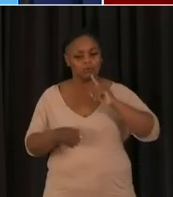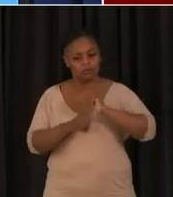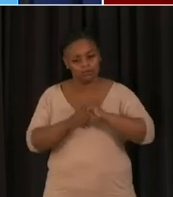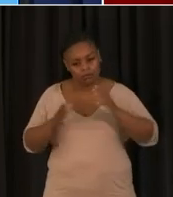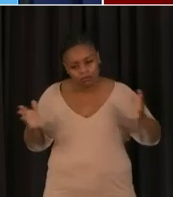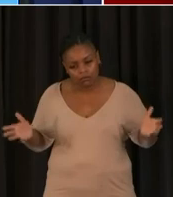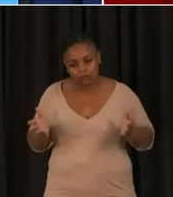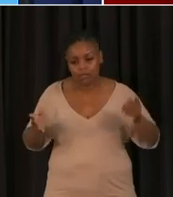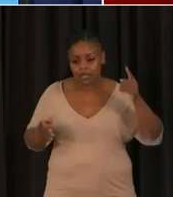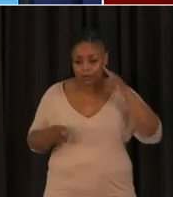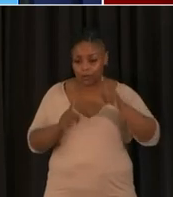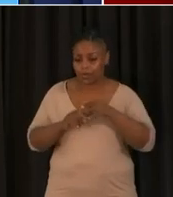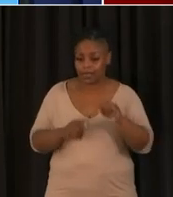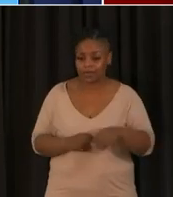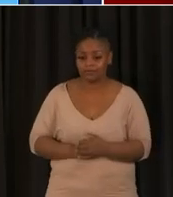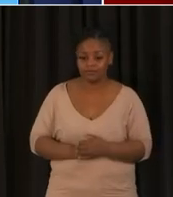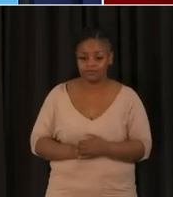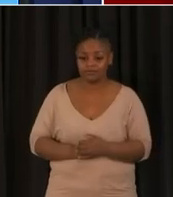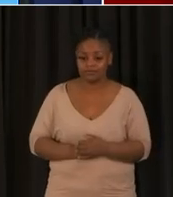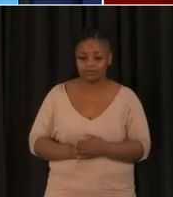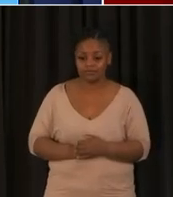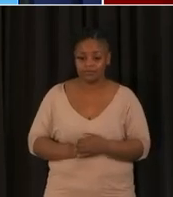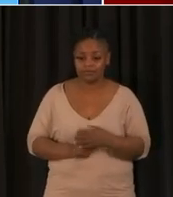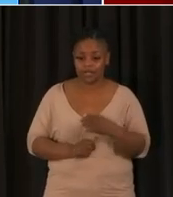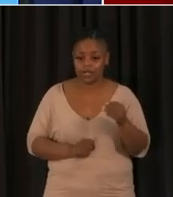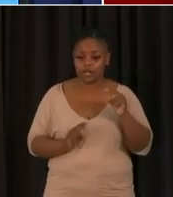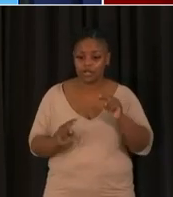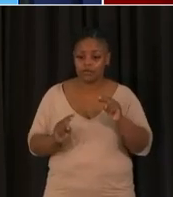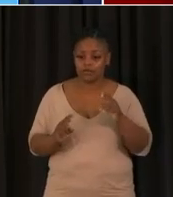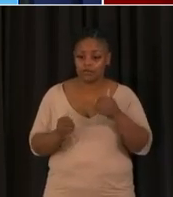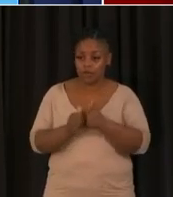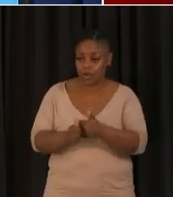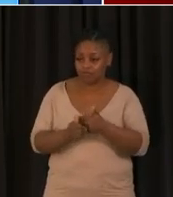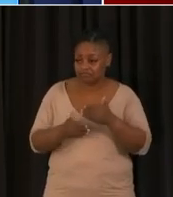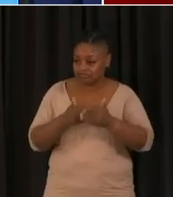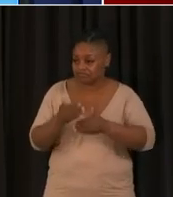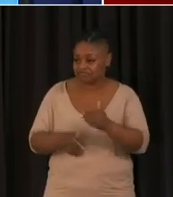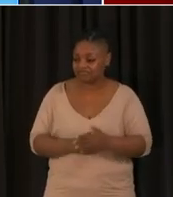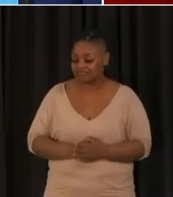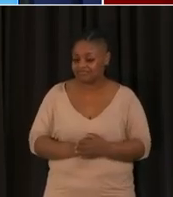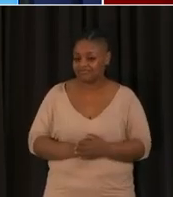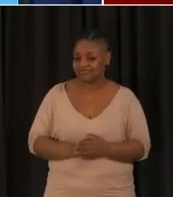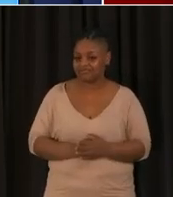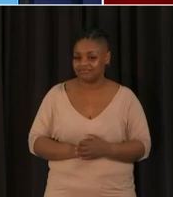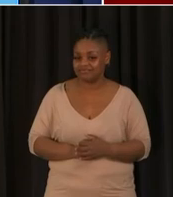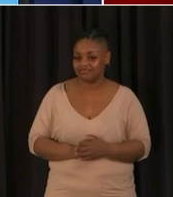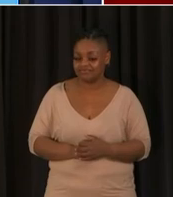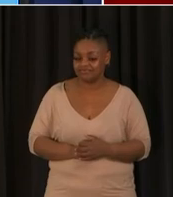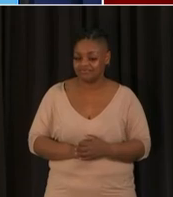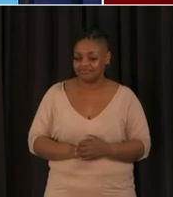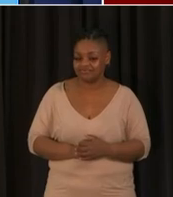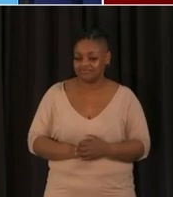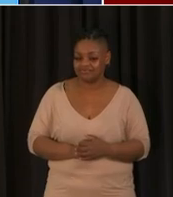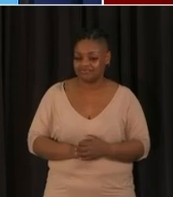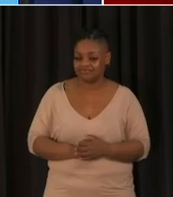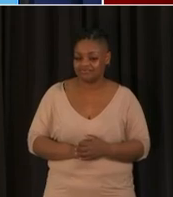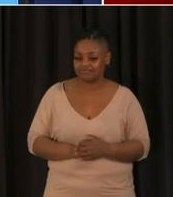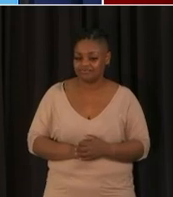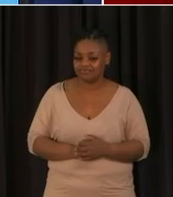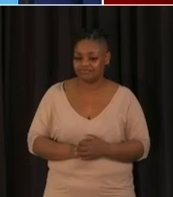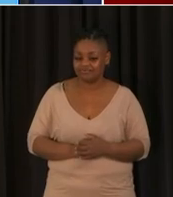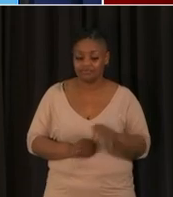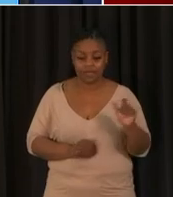on COVID-19 resources, DSB mortgage deferment locator, and you can get all the information there around